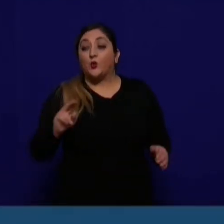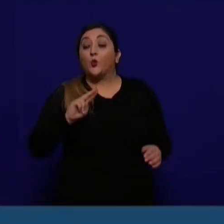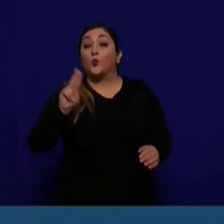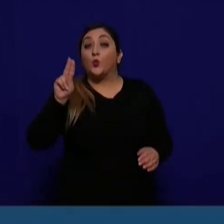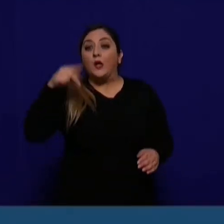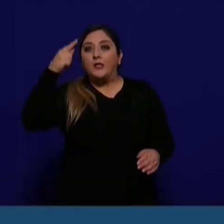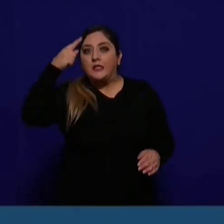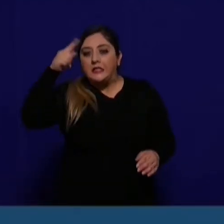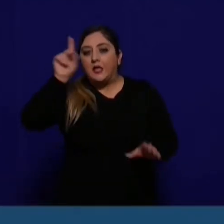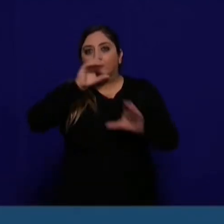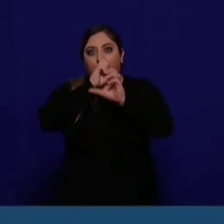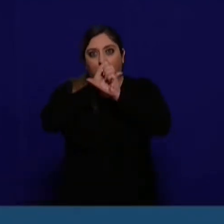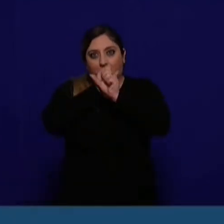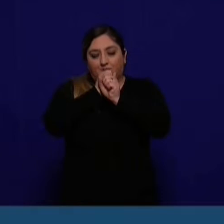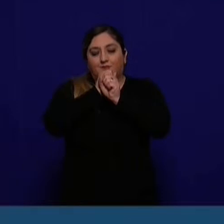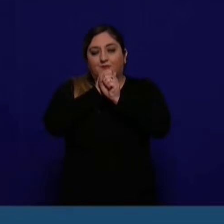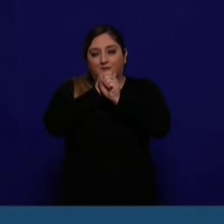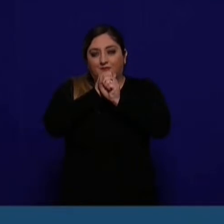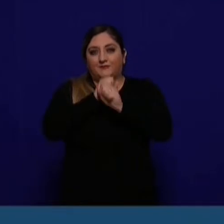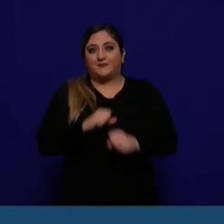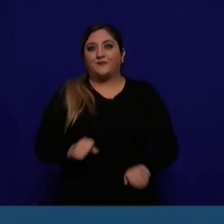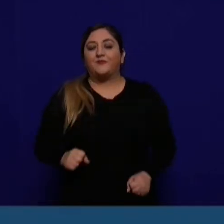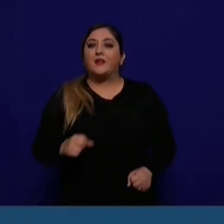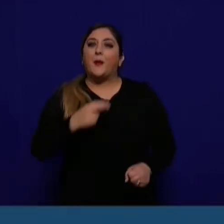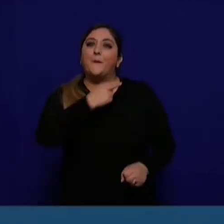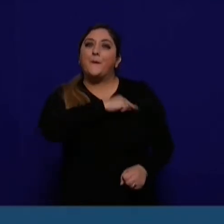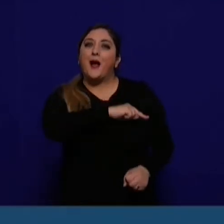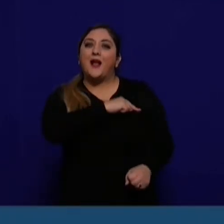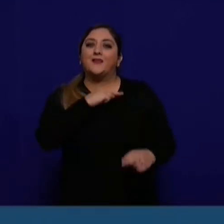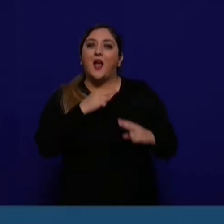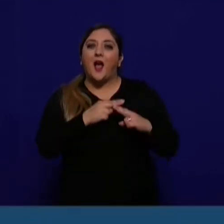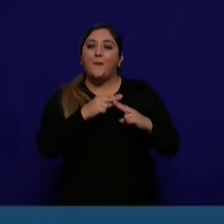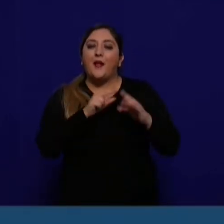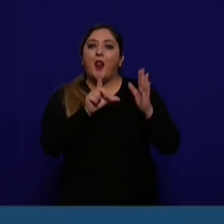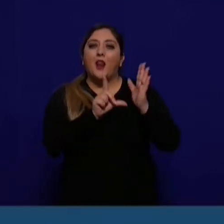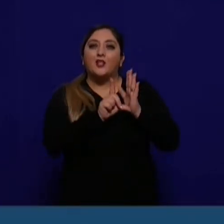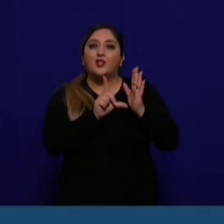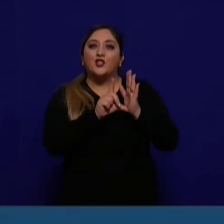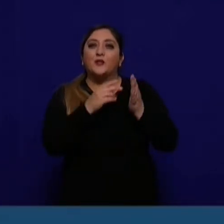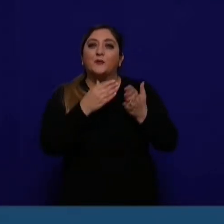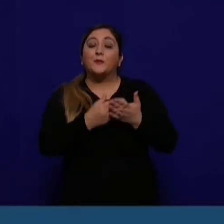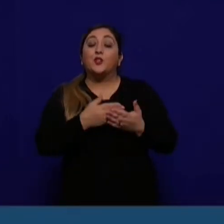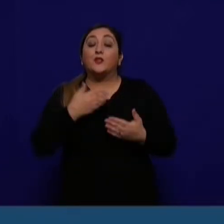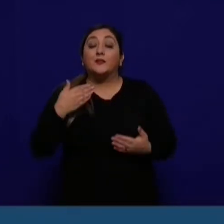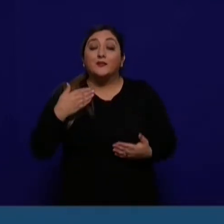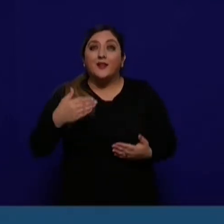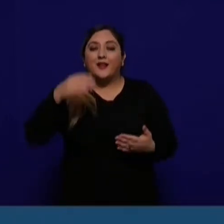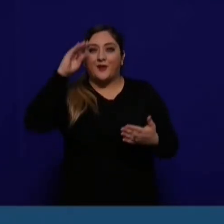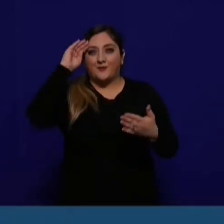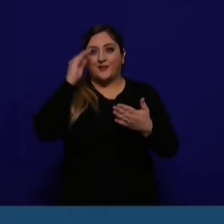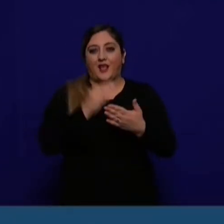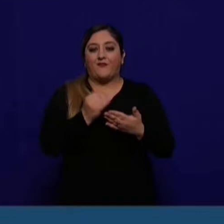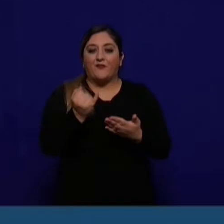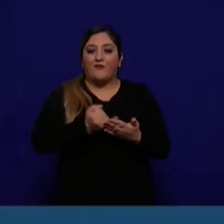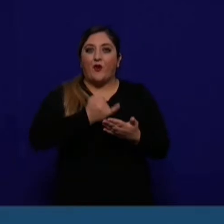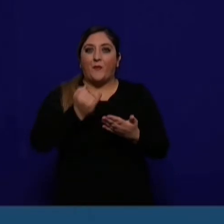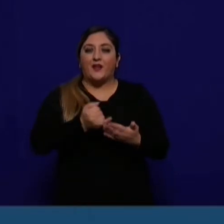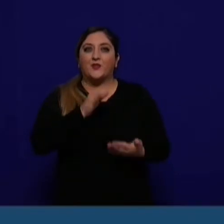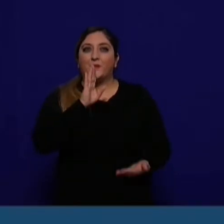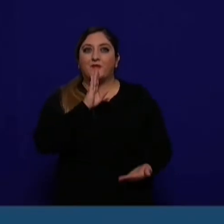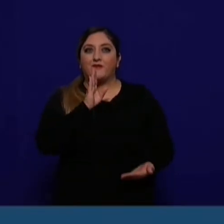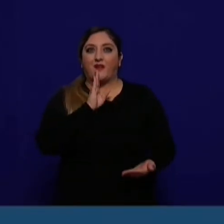aħna nkun nistgħu nissafgardjaw id-data protection procedures kollha li hemm fil-post biex aħna nkun nistgħu naħdmu wkoll